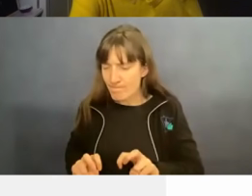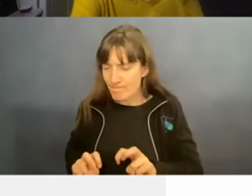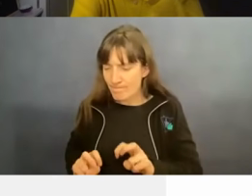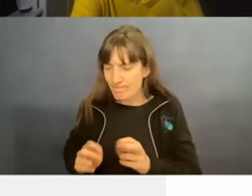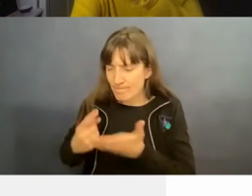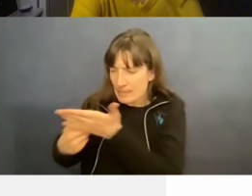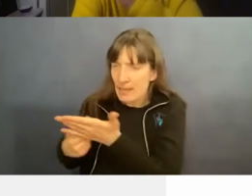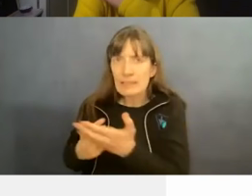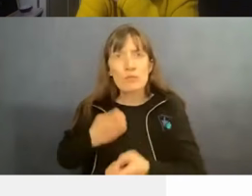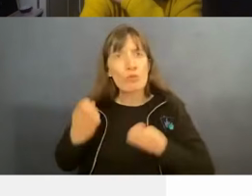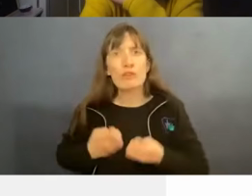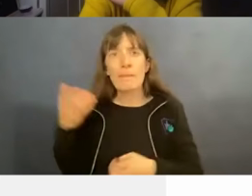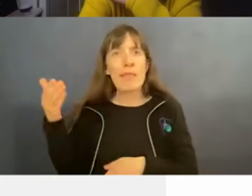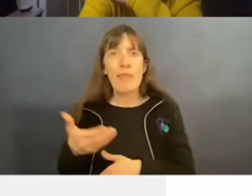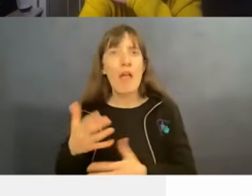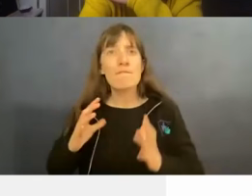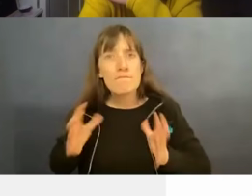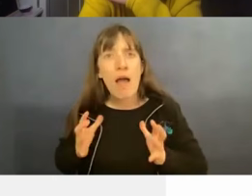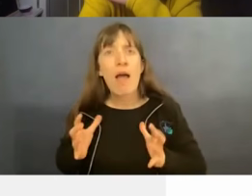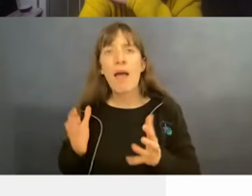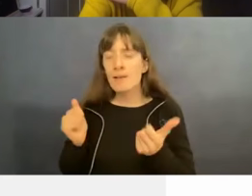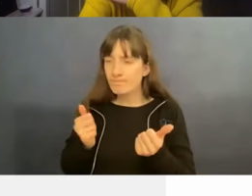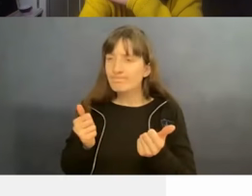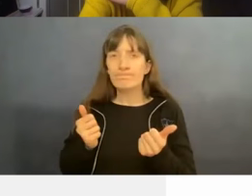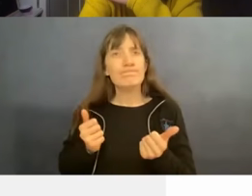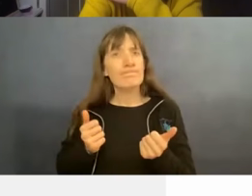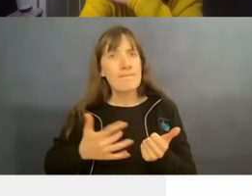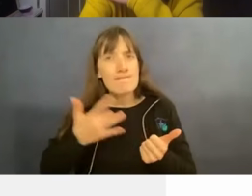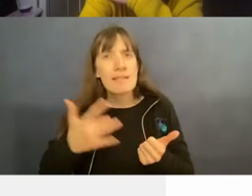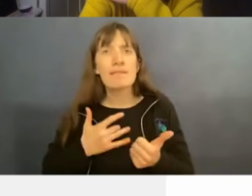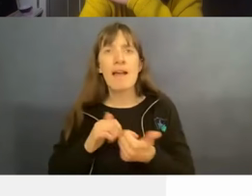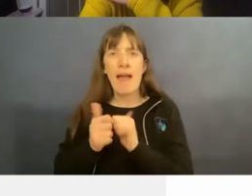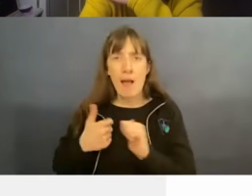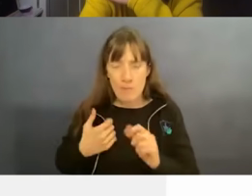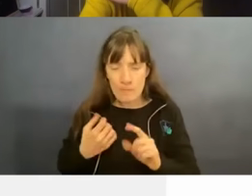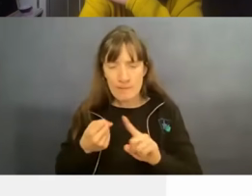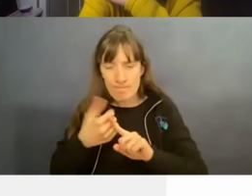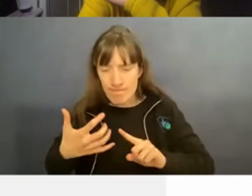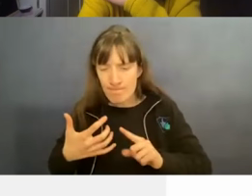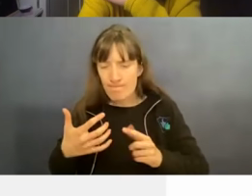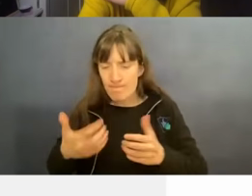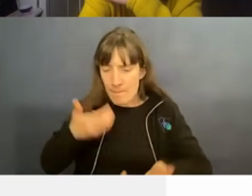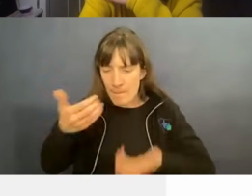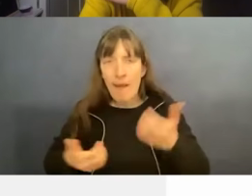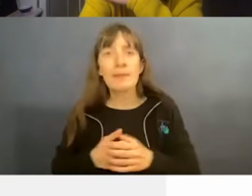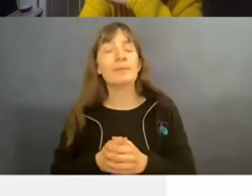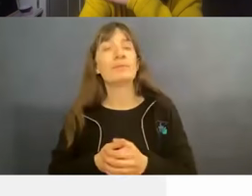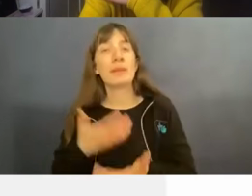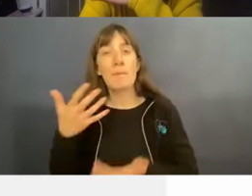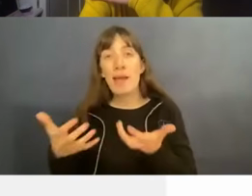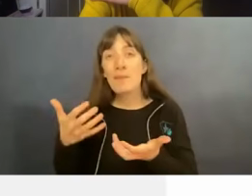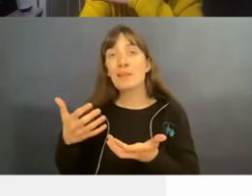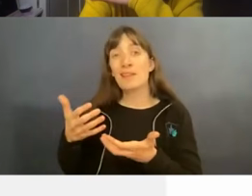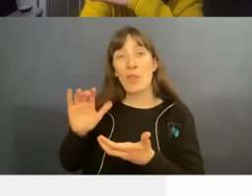exist? And then again, with that vulnerability, maybe talking about hard or difficult things, involving sharing those